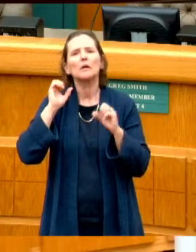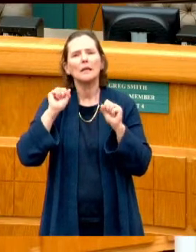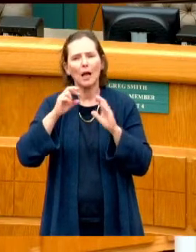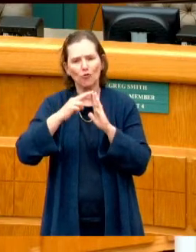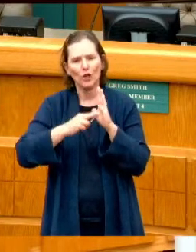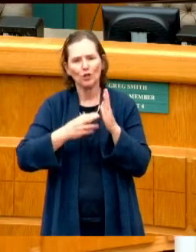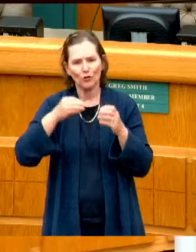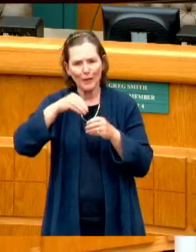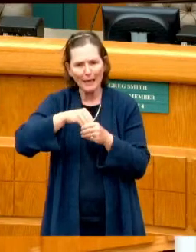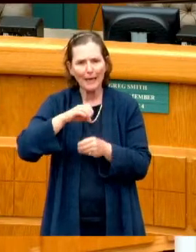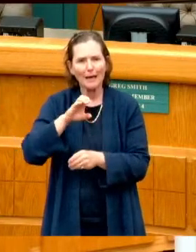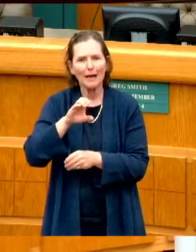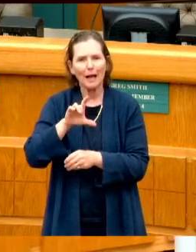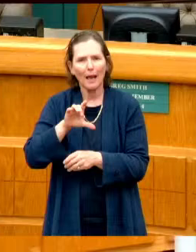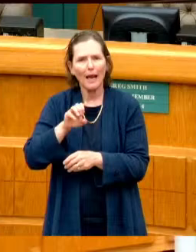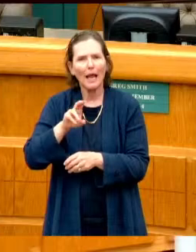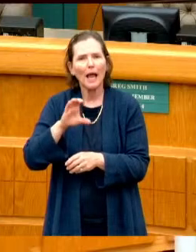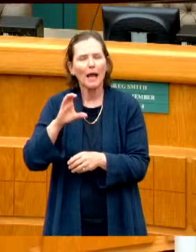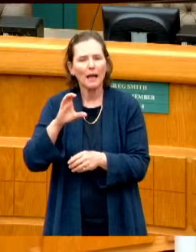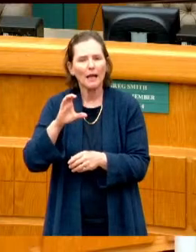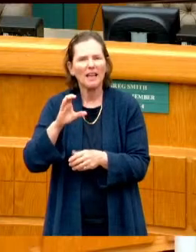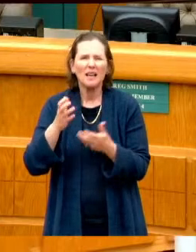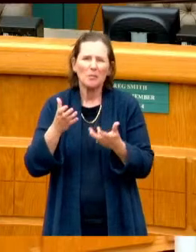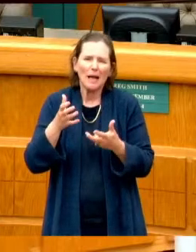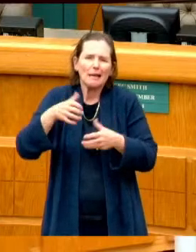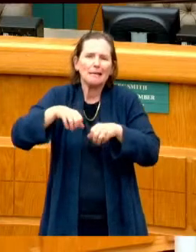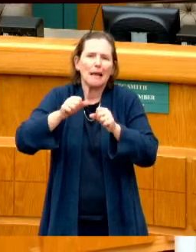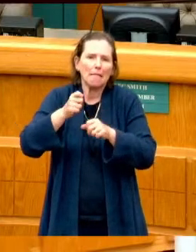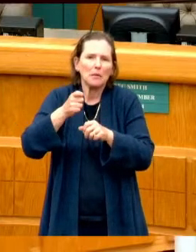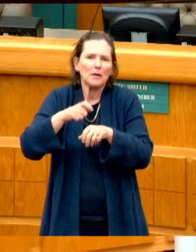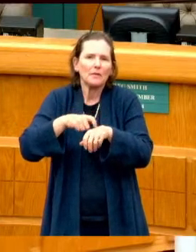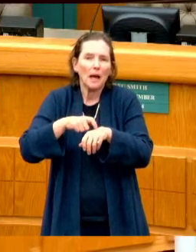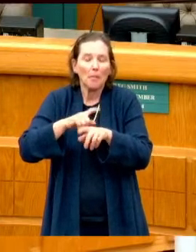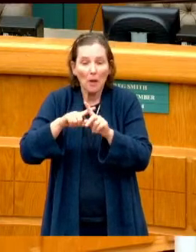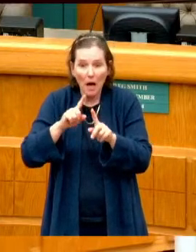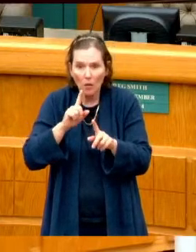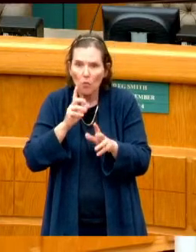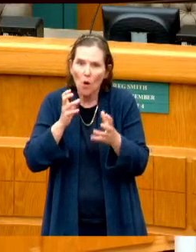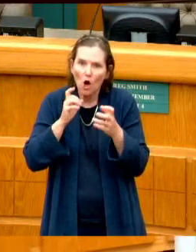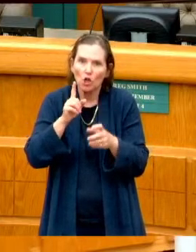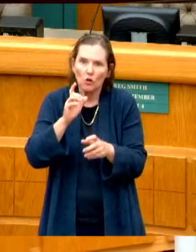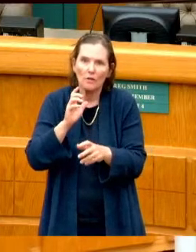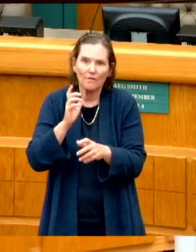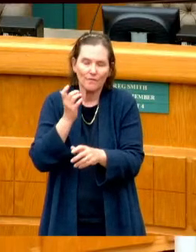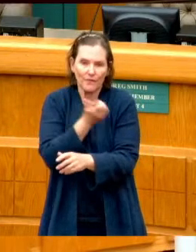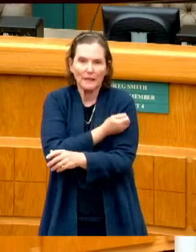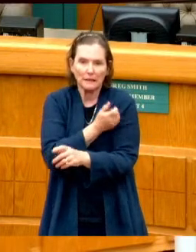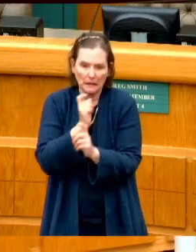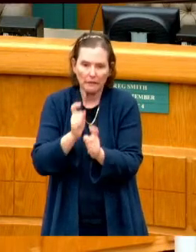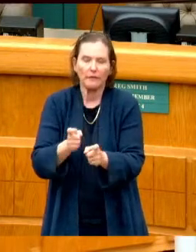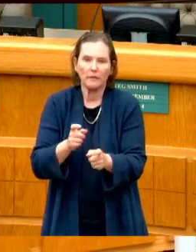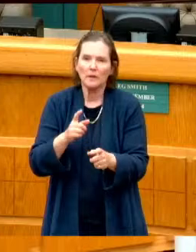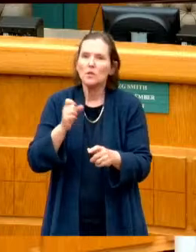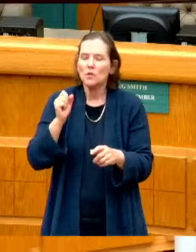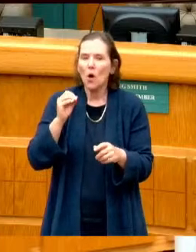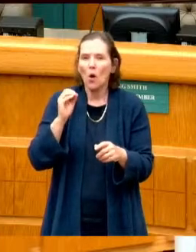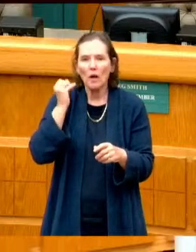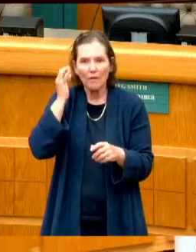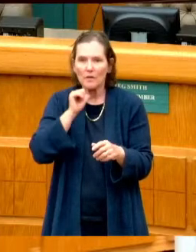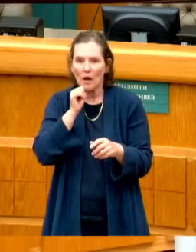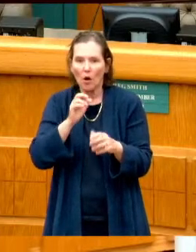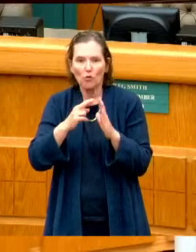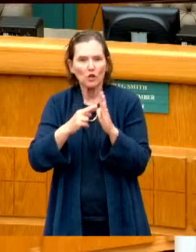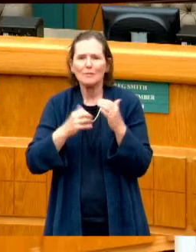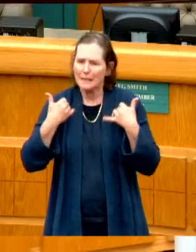vaccinated. It may be a little bit longer, but we'll still make sure you get vaccinated. Those that have pre-registered will receive a